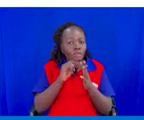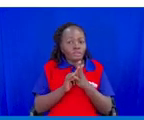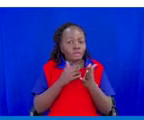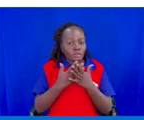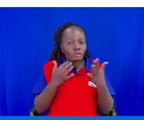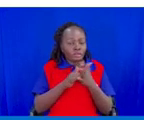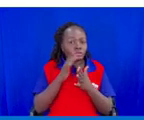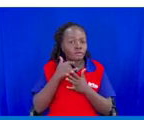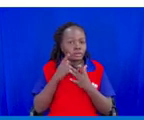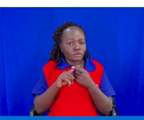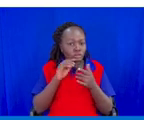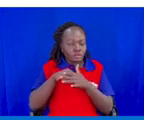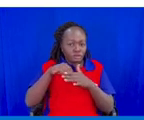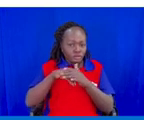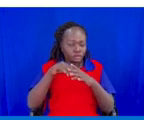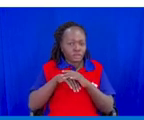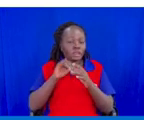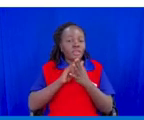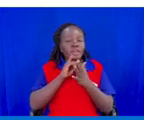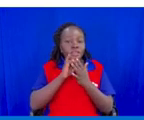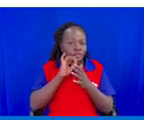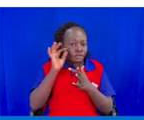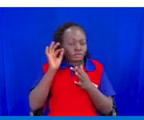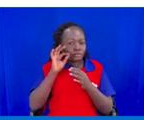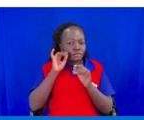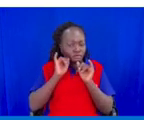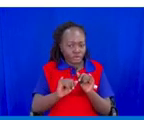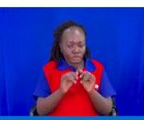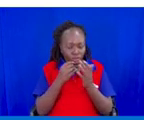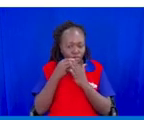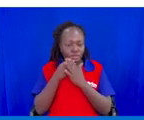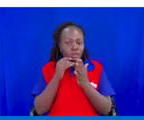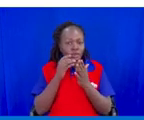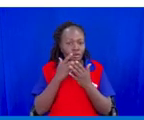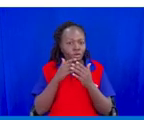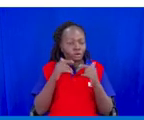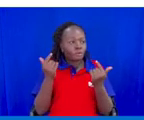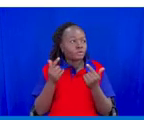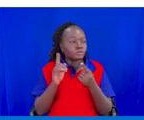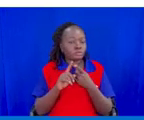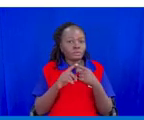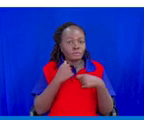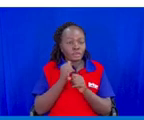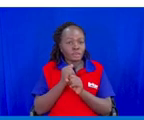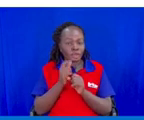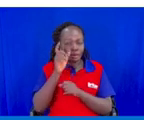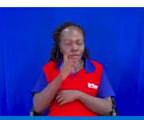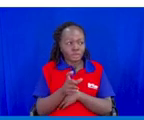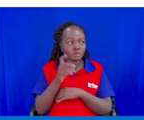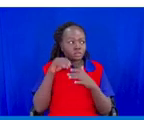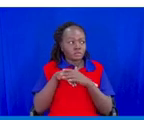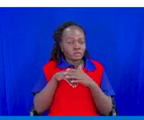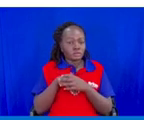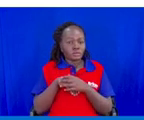want to invest in is a fixed income product, then as opposed to making an individual investment, you